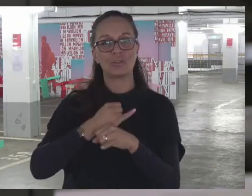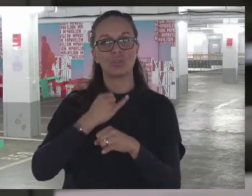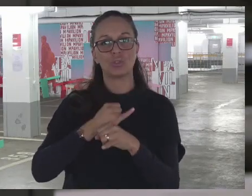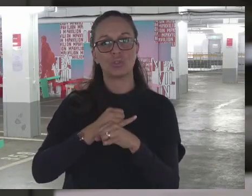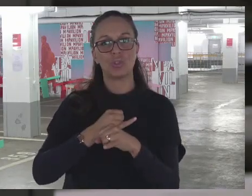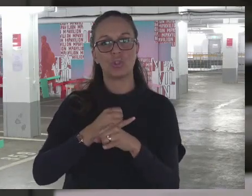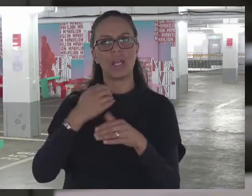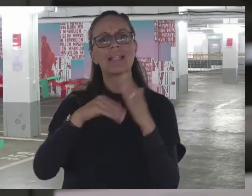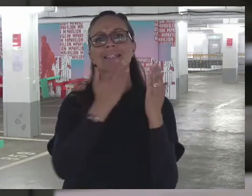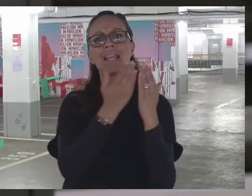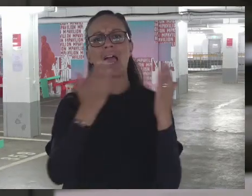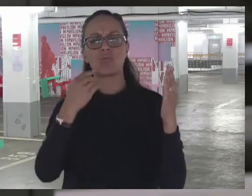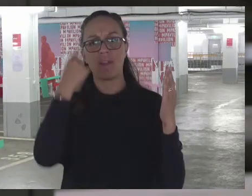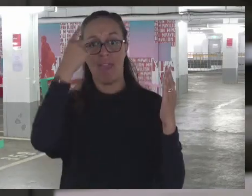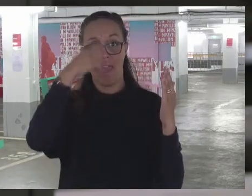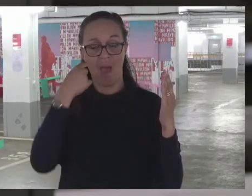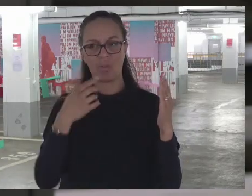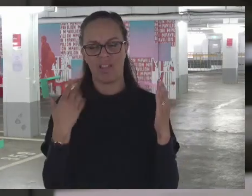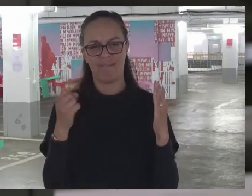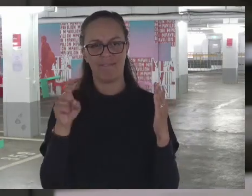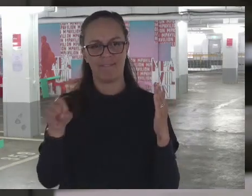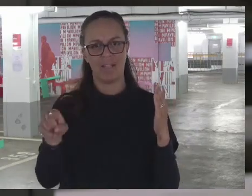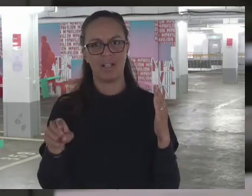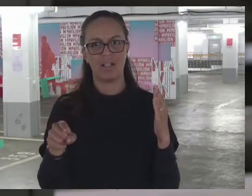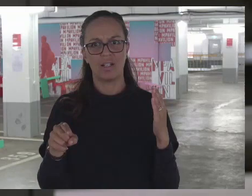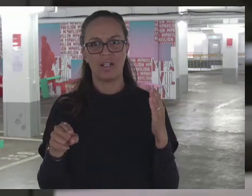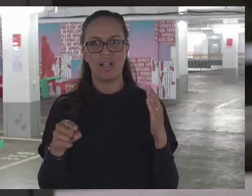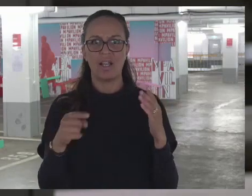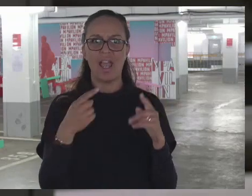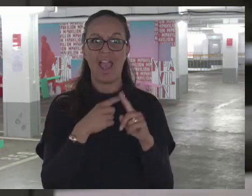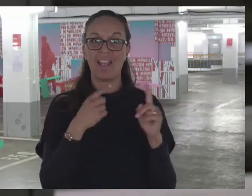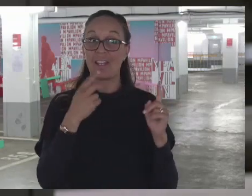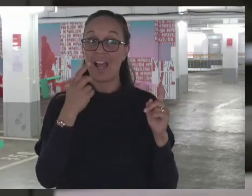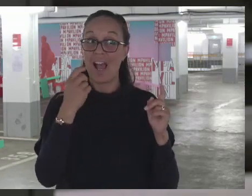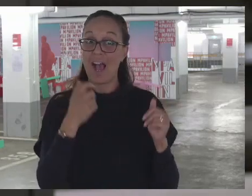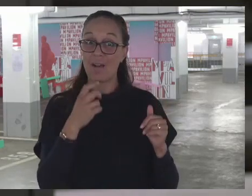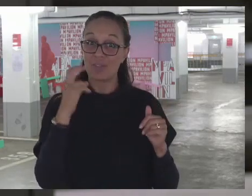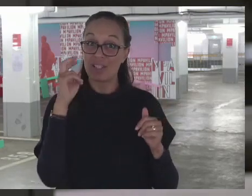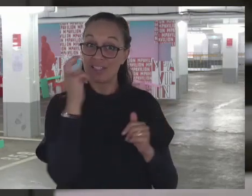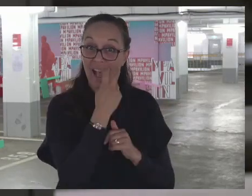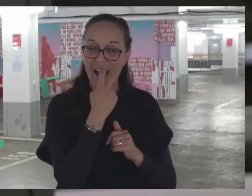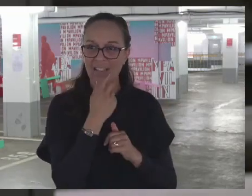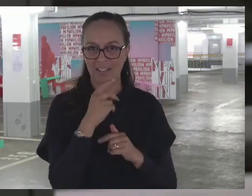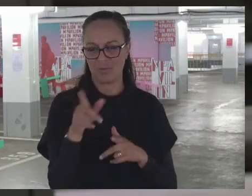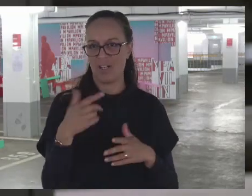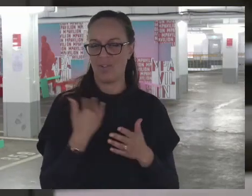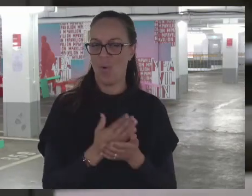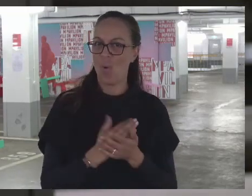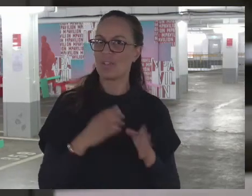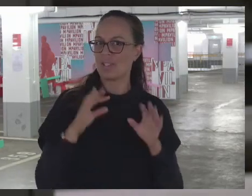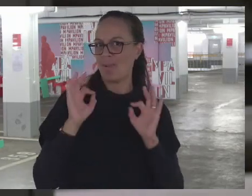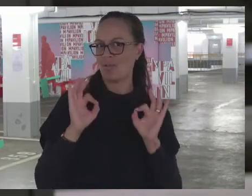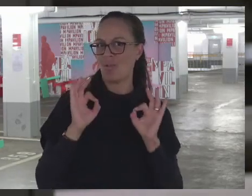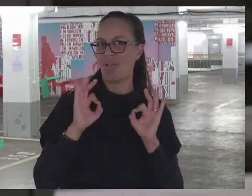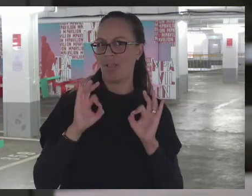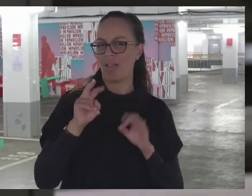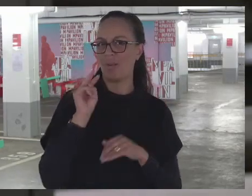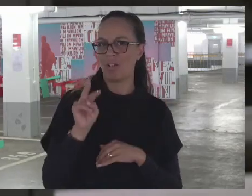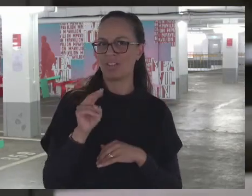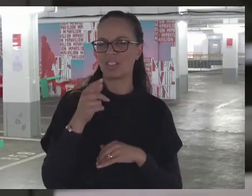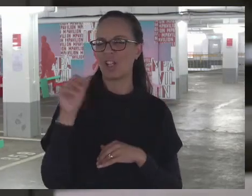hours, but as we can see, also a treat after dark. So absolute treat after dark. So go and stay the